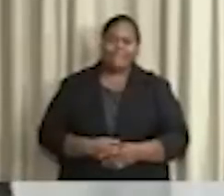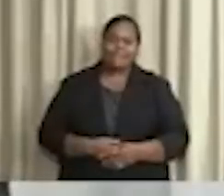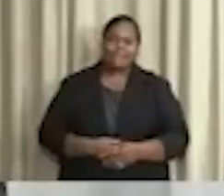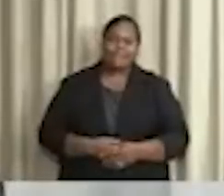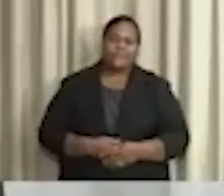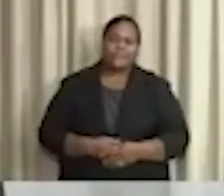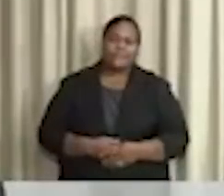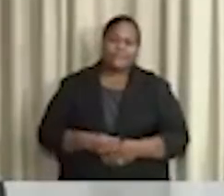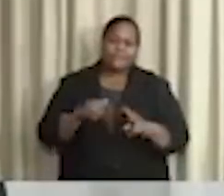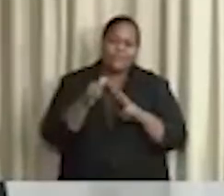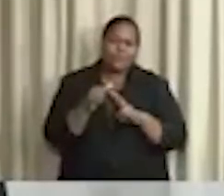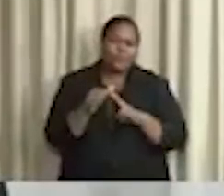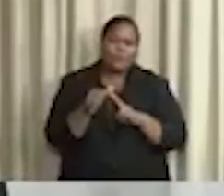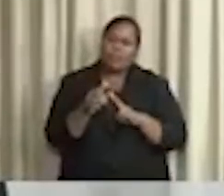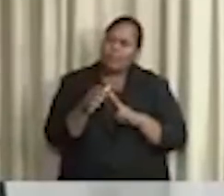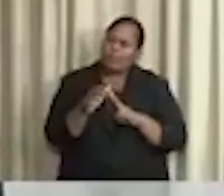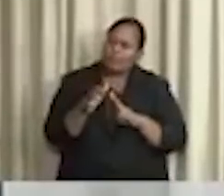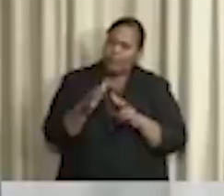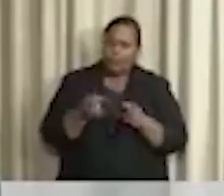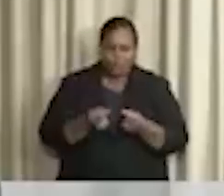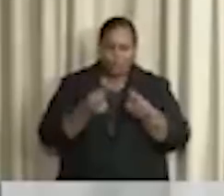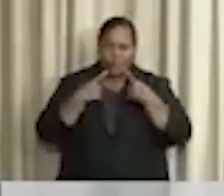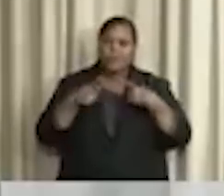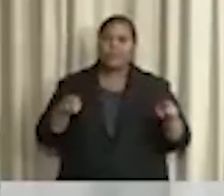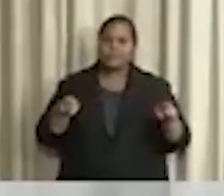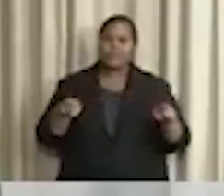also probably put out in the